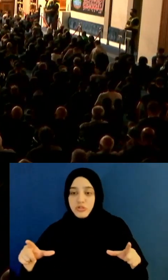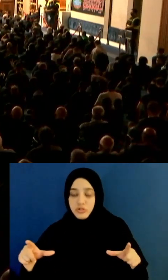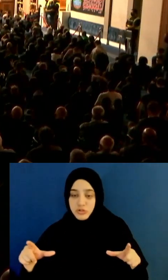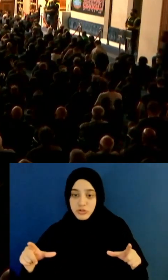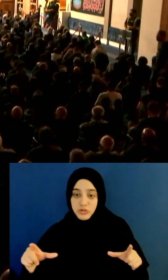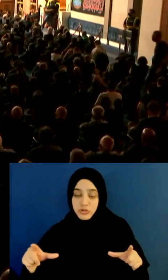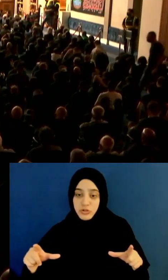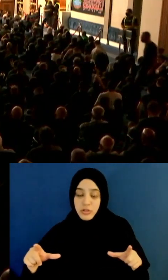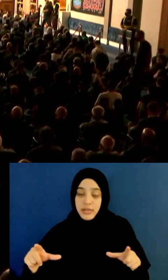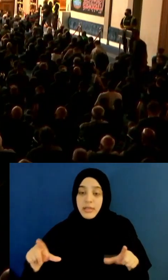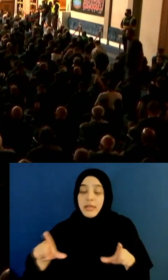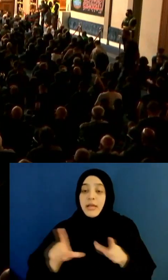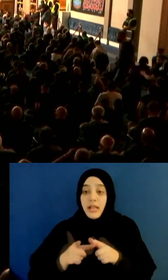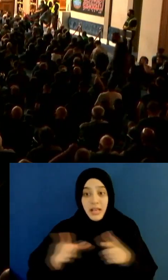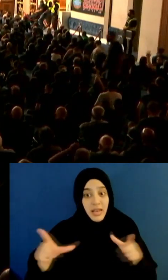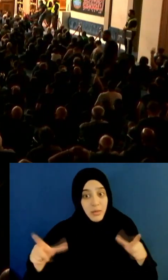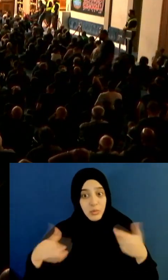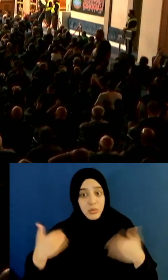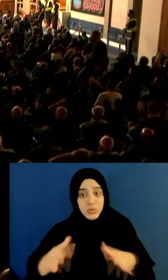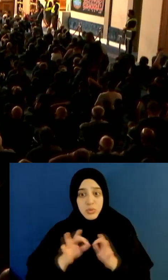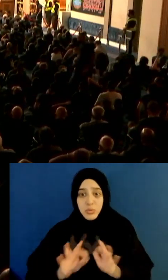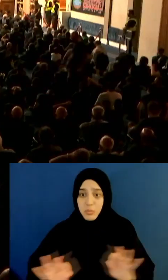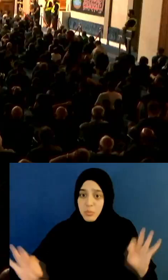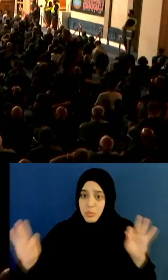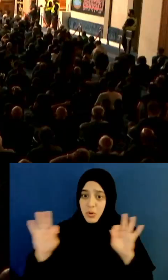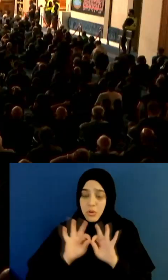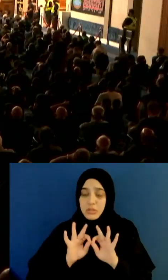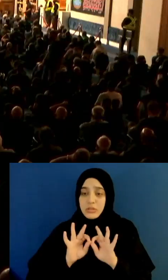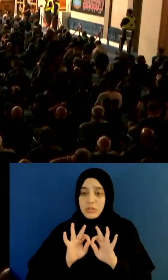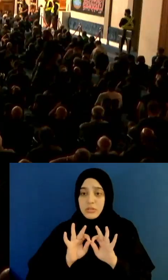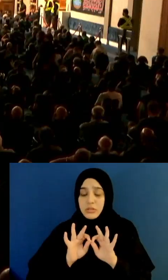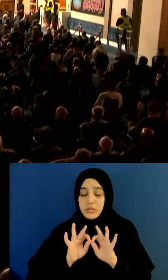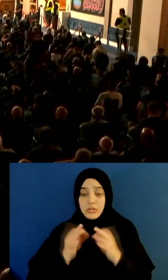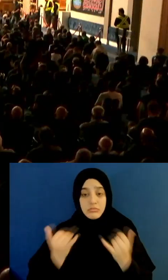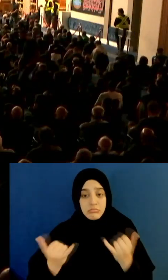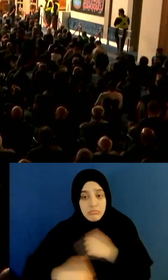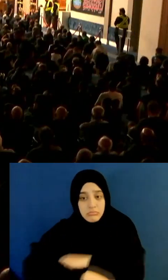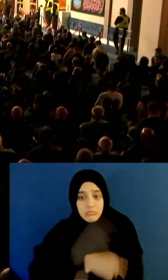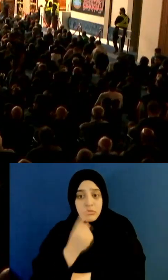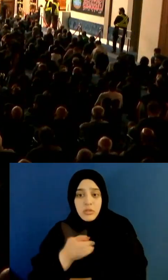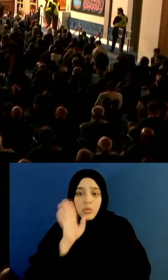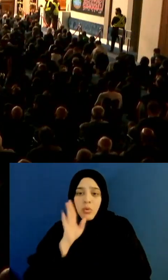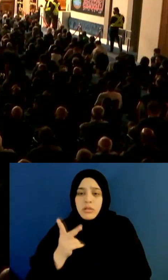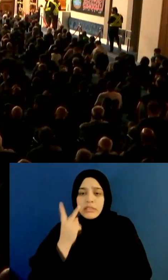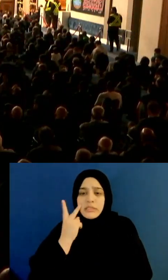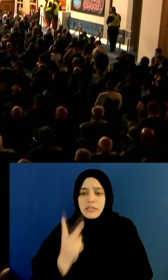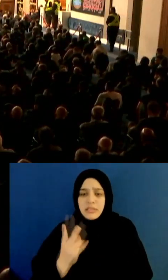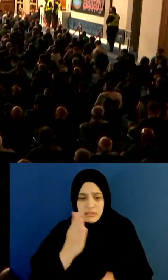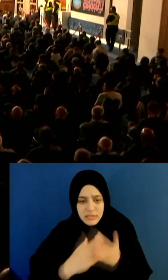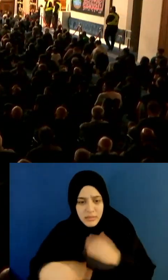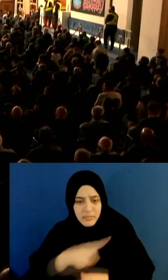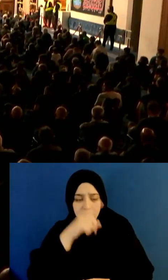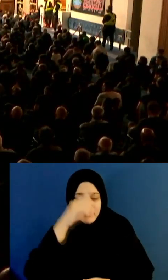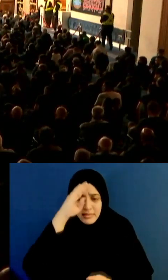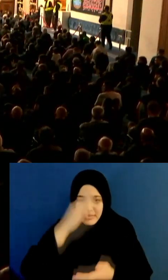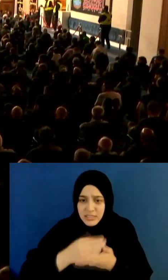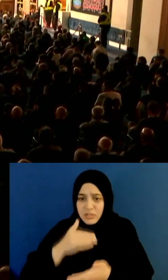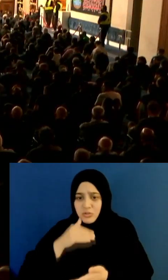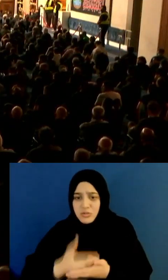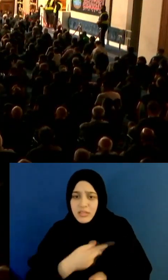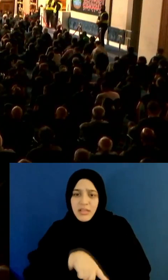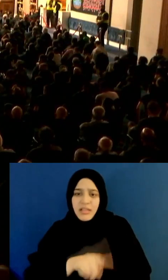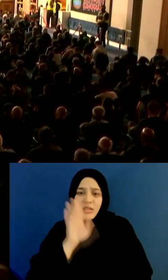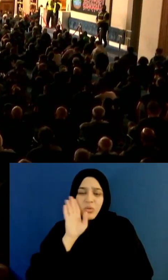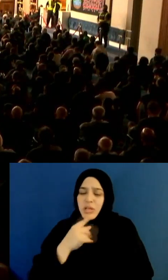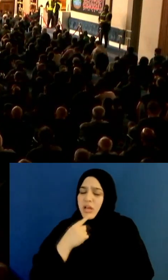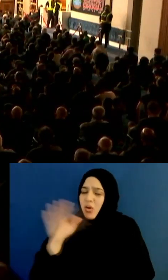Language is crucial. Today you find some of our sons and daughters will tell us, no, I'm an English person, I'm